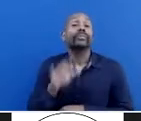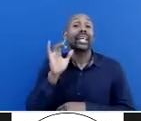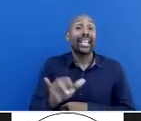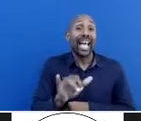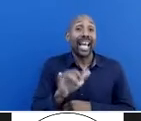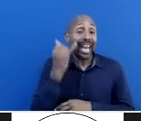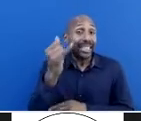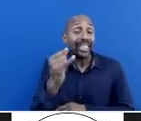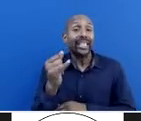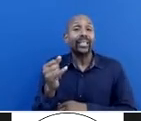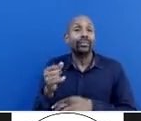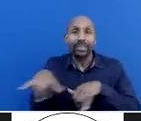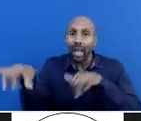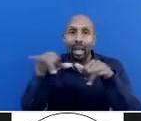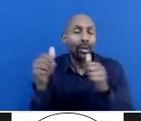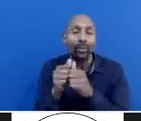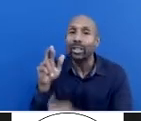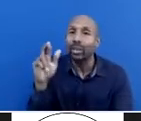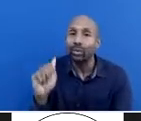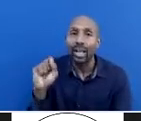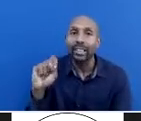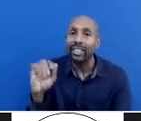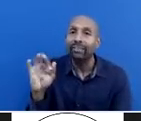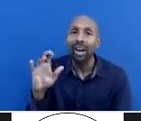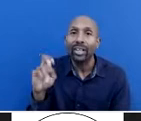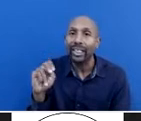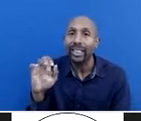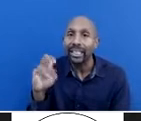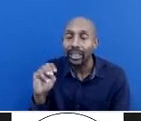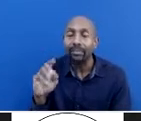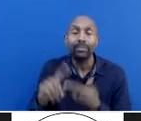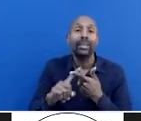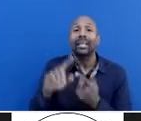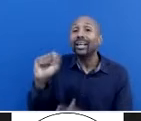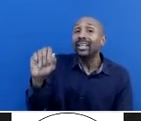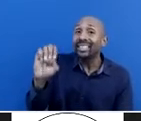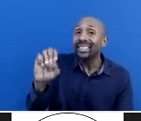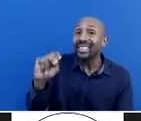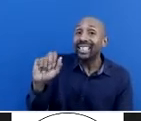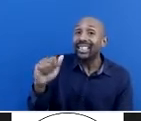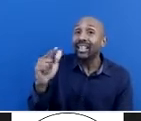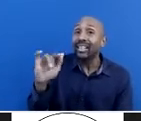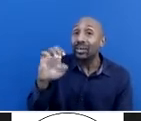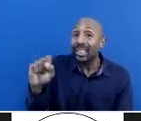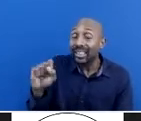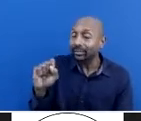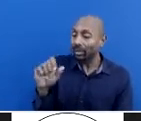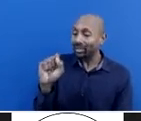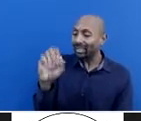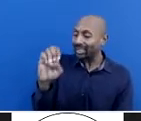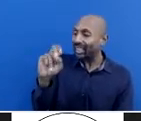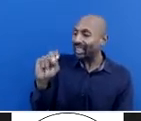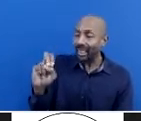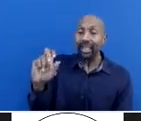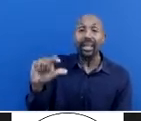Rastafarianism to Senegalese Sufi movements in ways that are clearly identifiable across space and